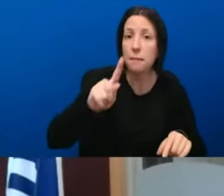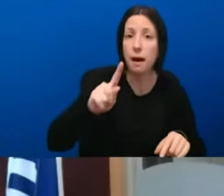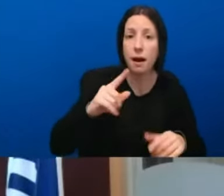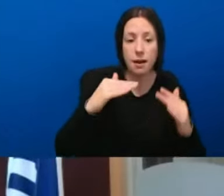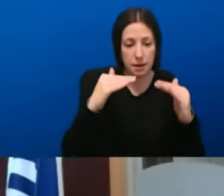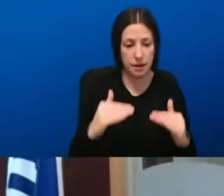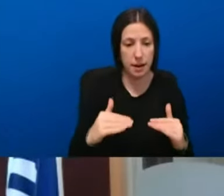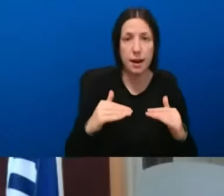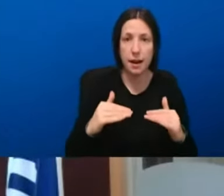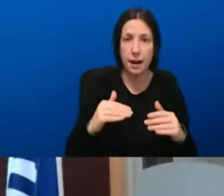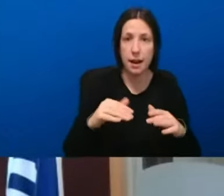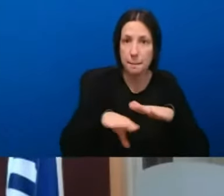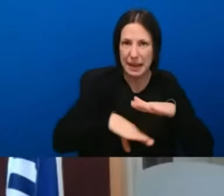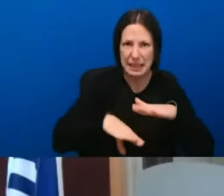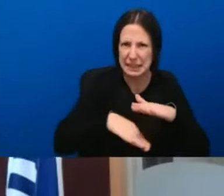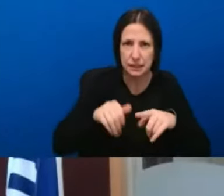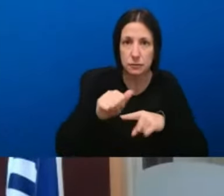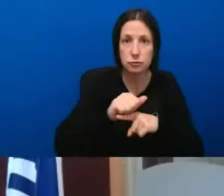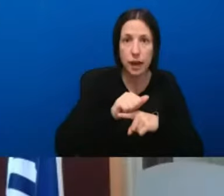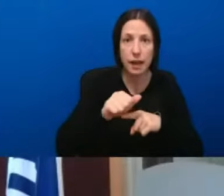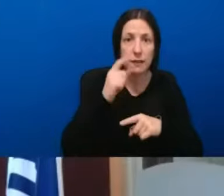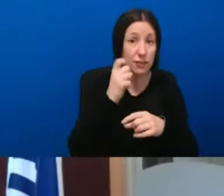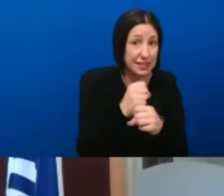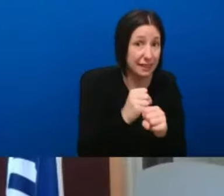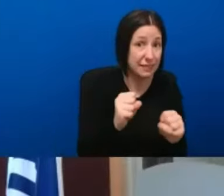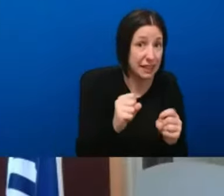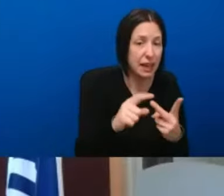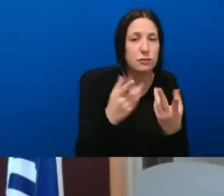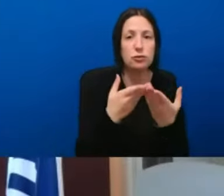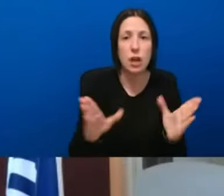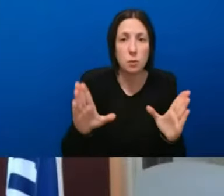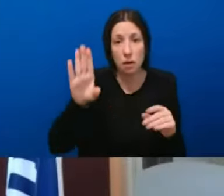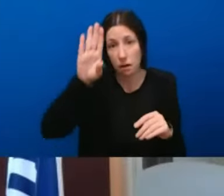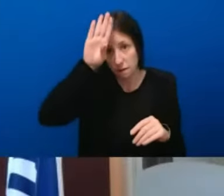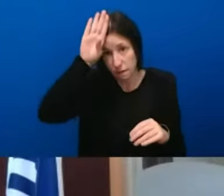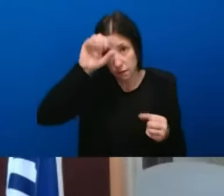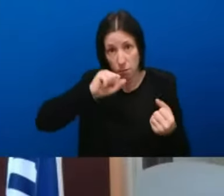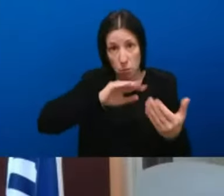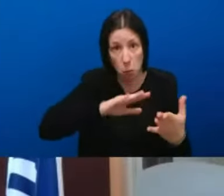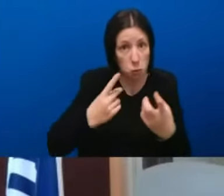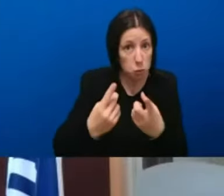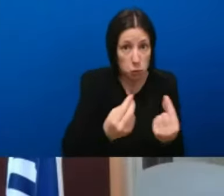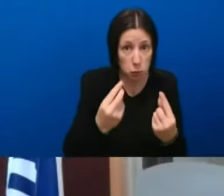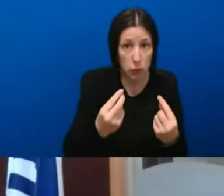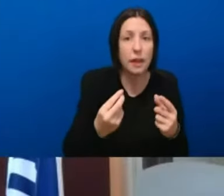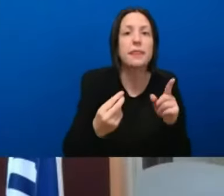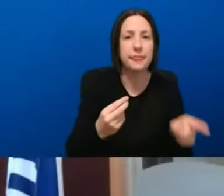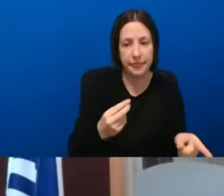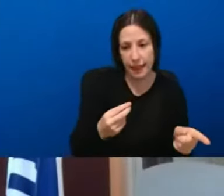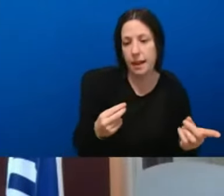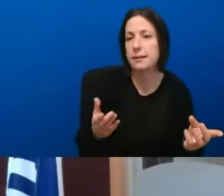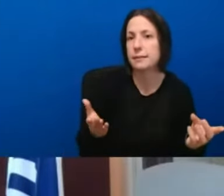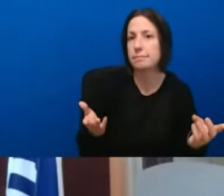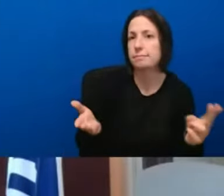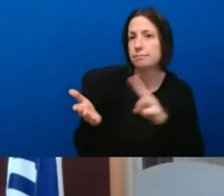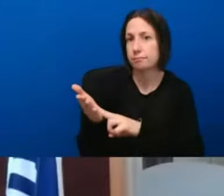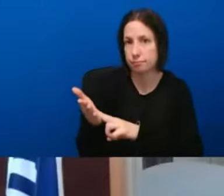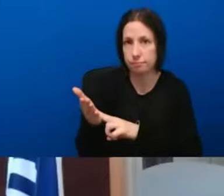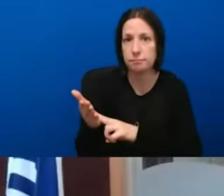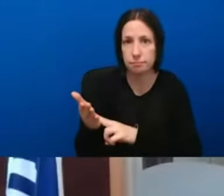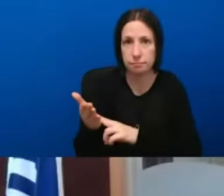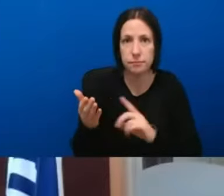very sort of low level of training or a basic level of training to ensure safety and general firefighting tactics. And then